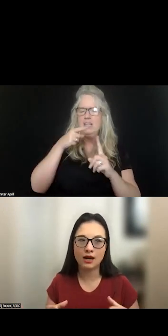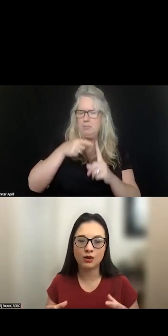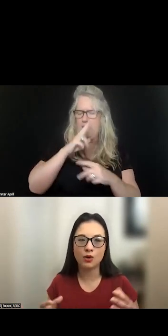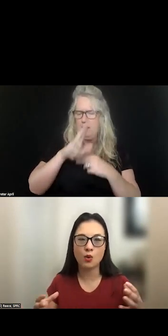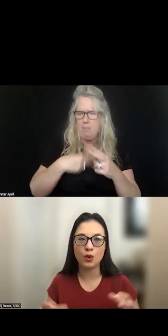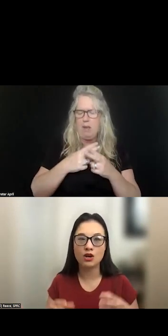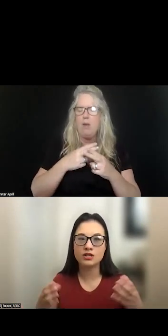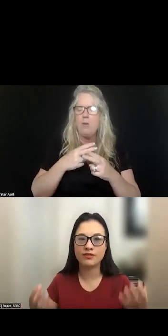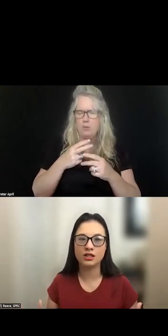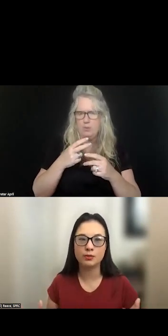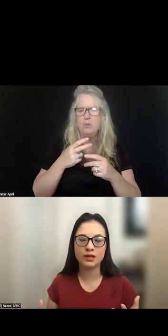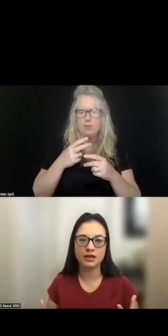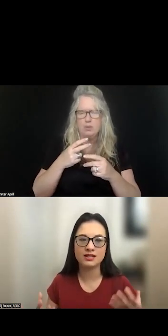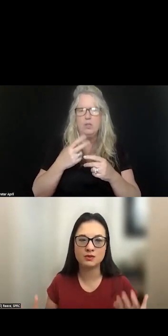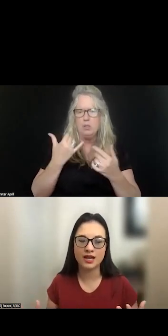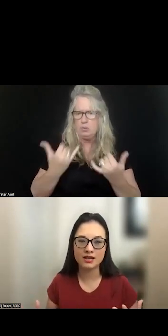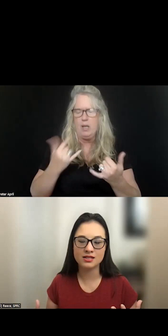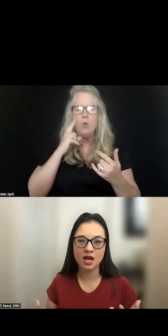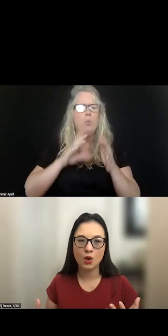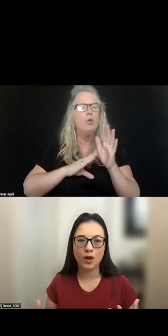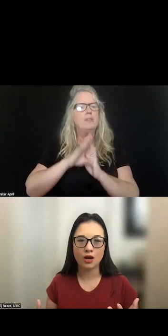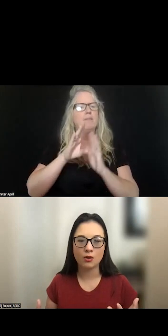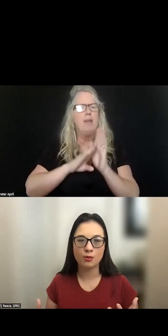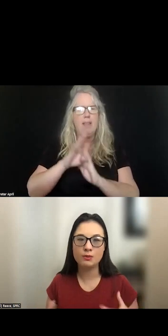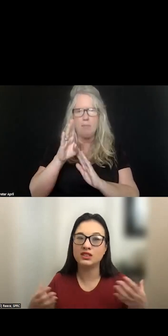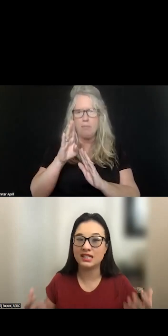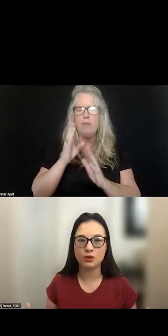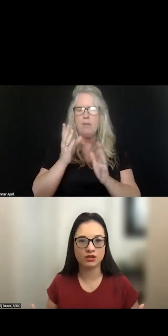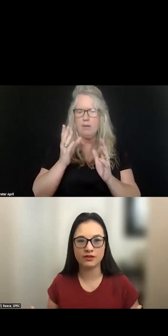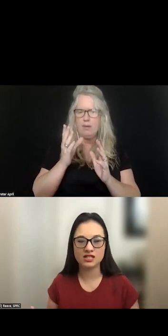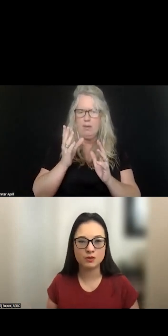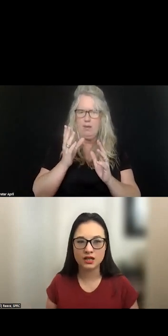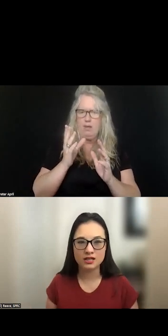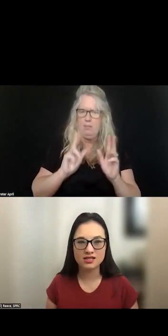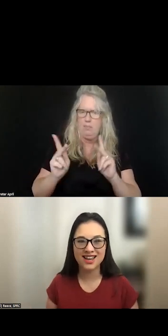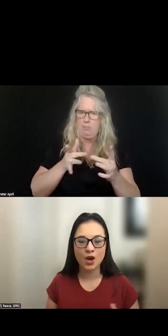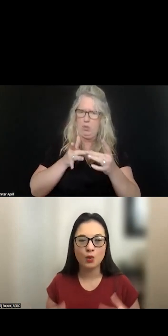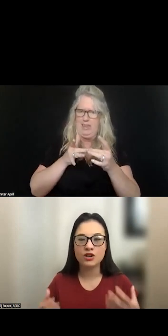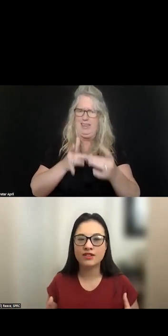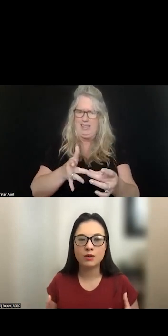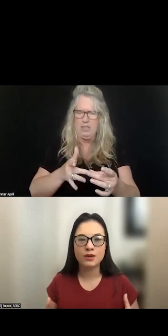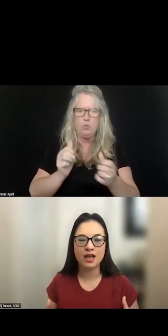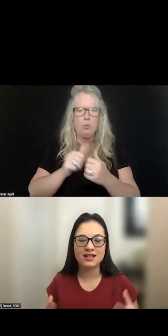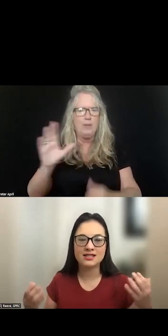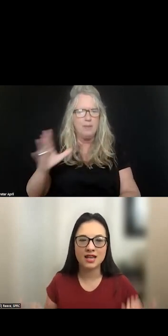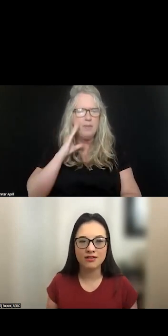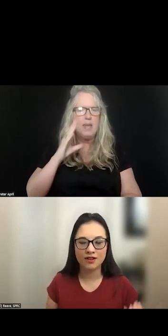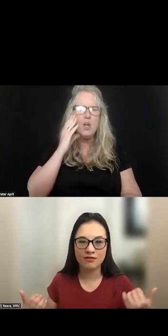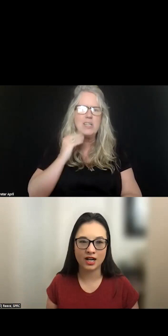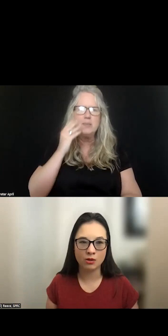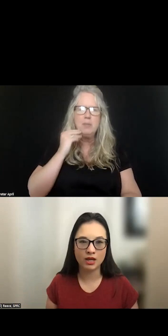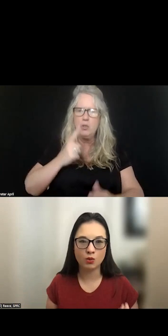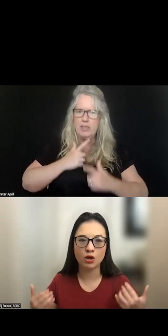just how we are developing a space where people lead with their lived experience. We are developing a